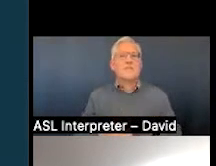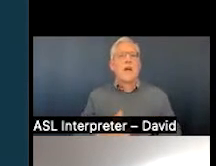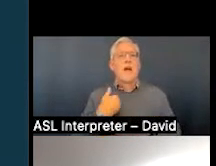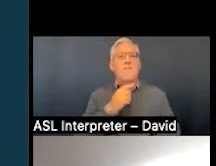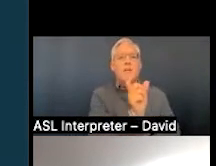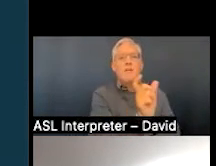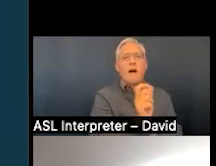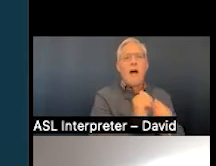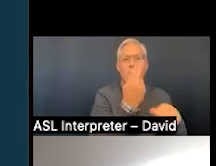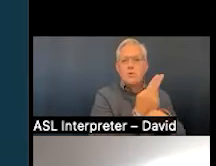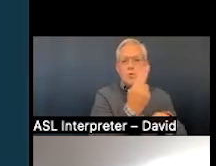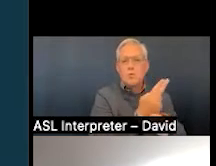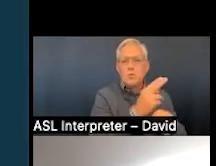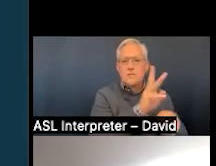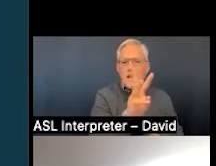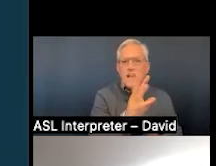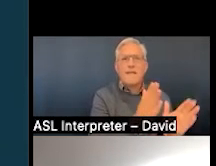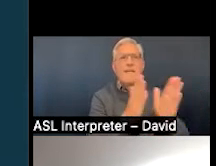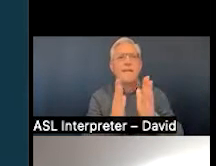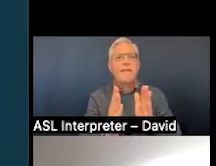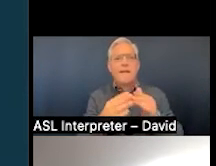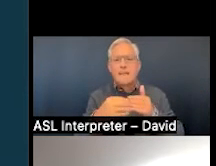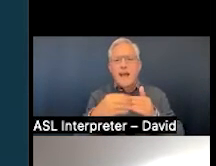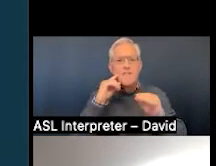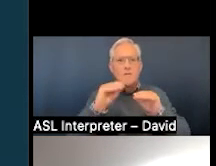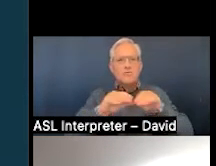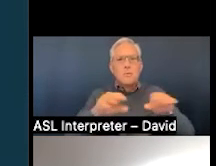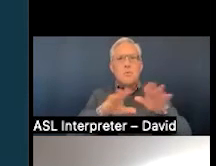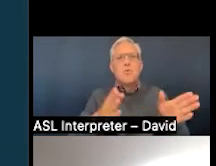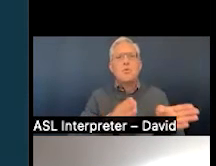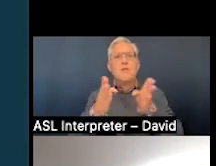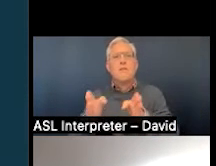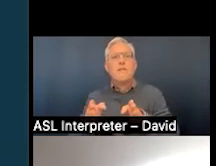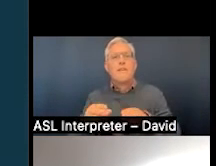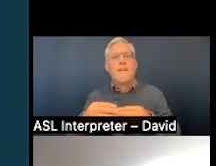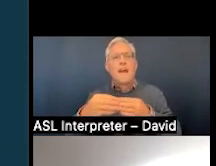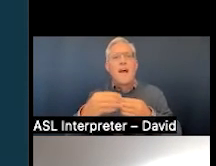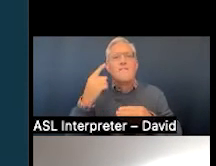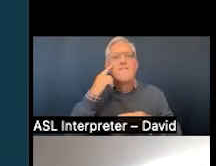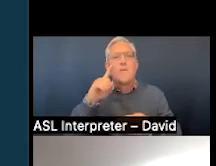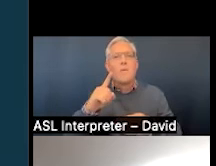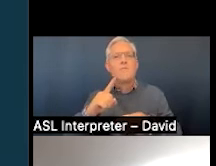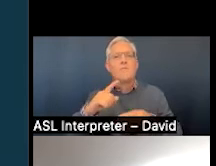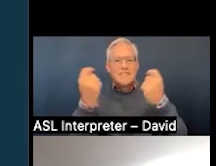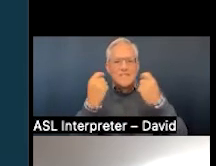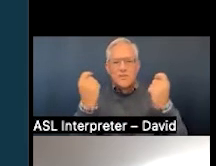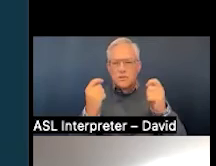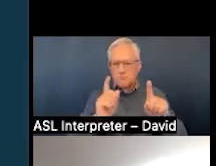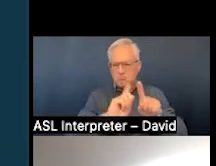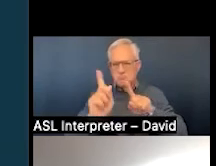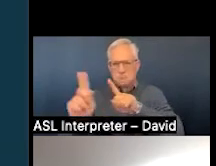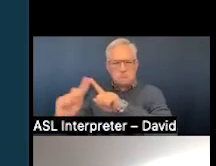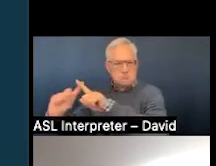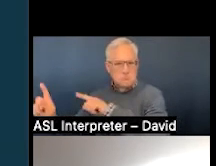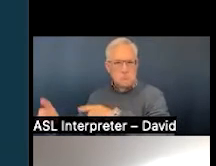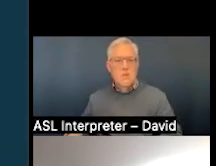guide for distributors, a guide for festivals, a guide for filmmakers, a guide for venues, and then general resources. That's all